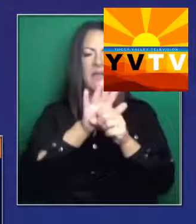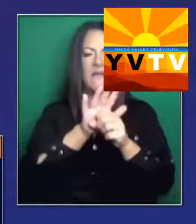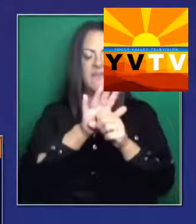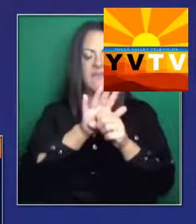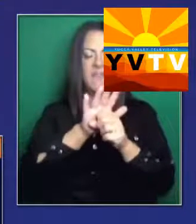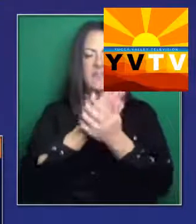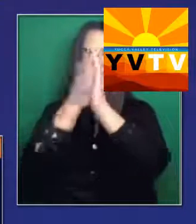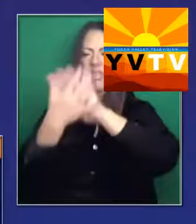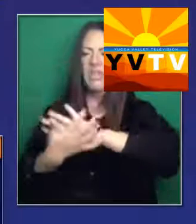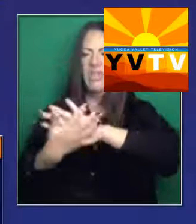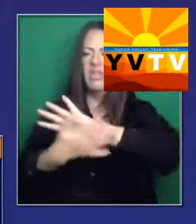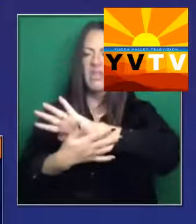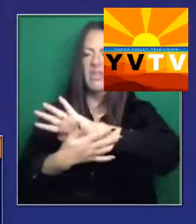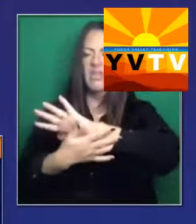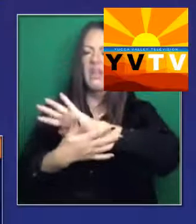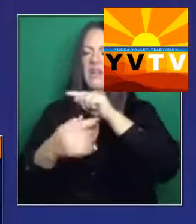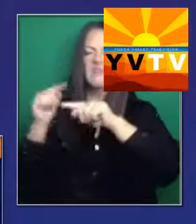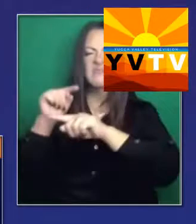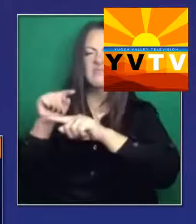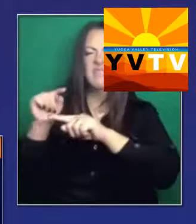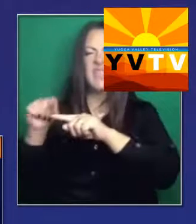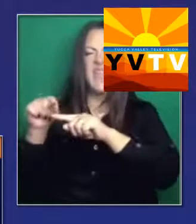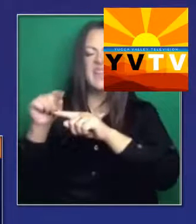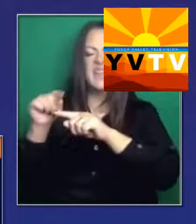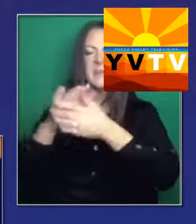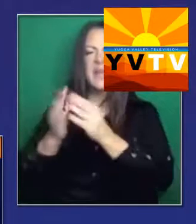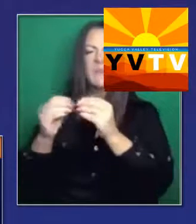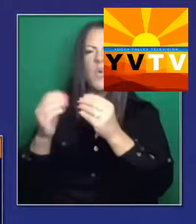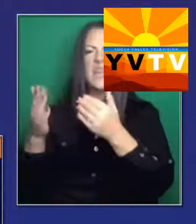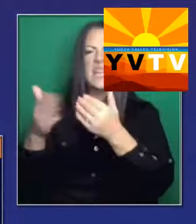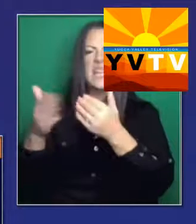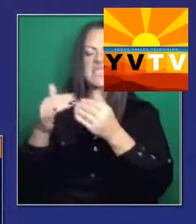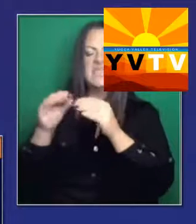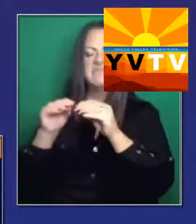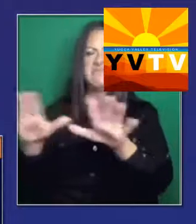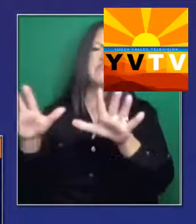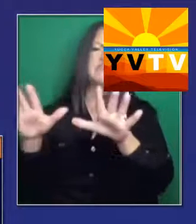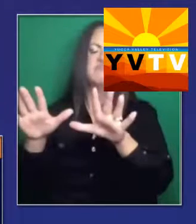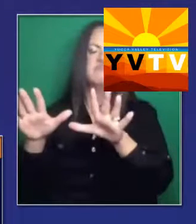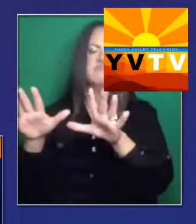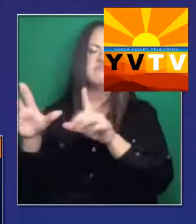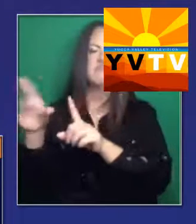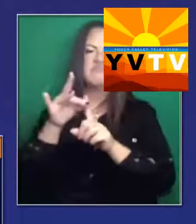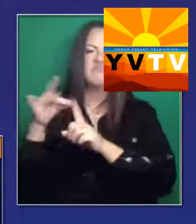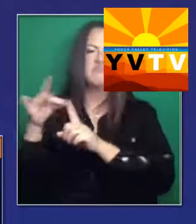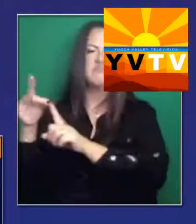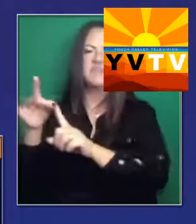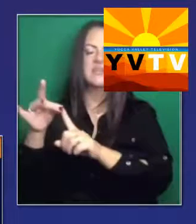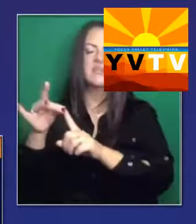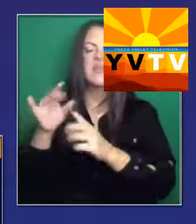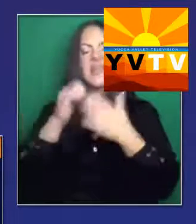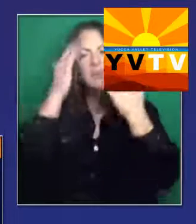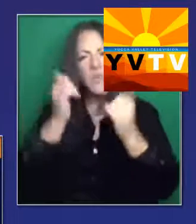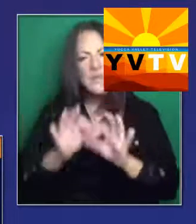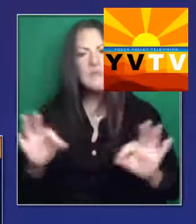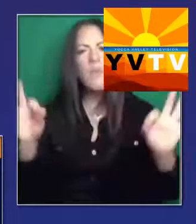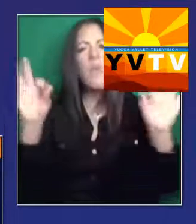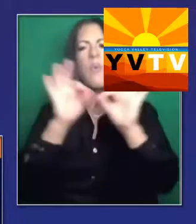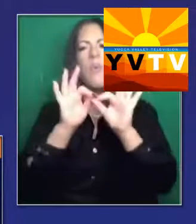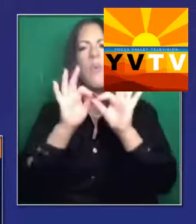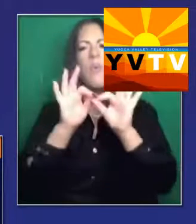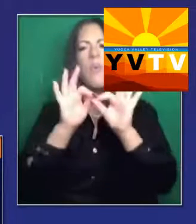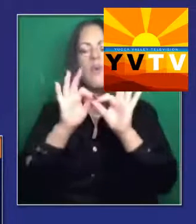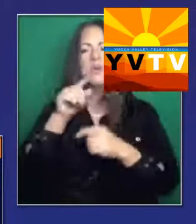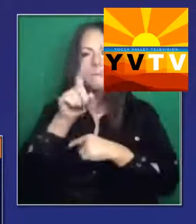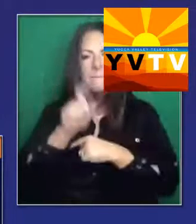transferable, meaning you're more likely to get this strain. That's why it's more important to consider all the